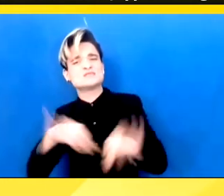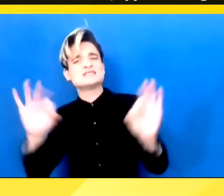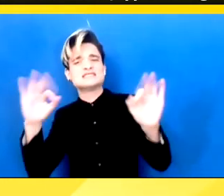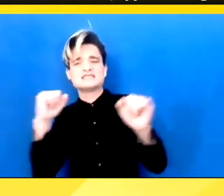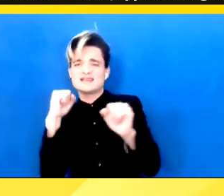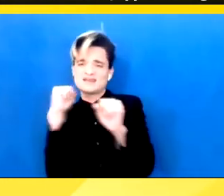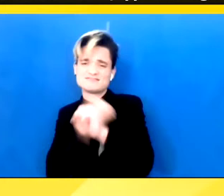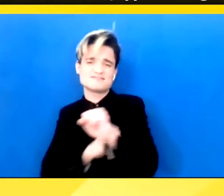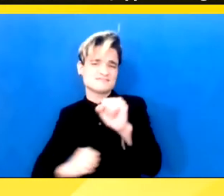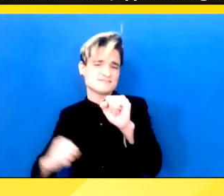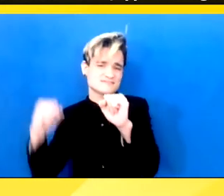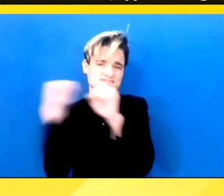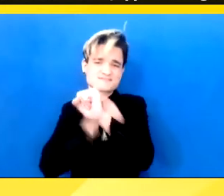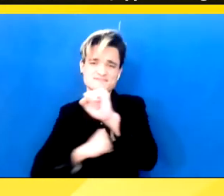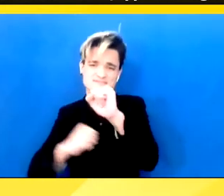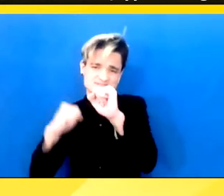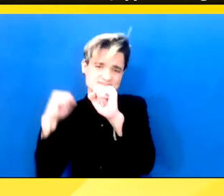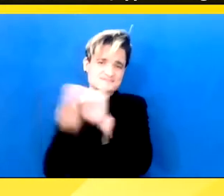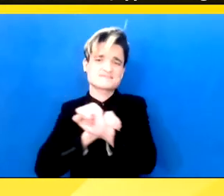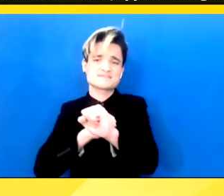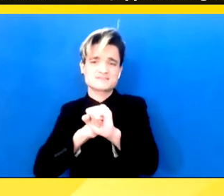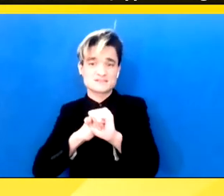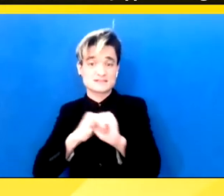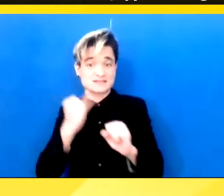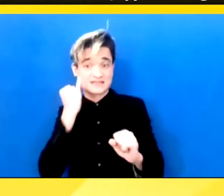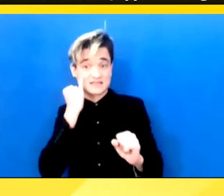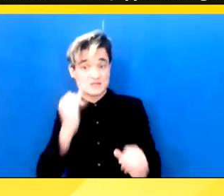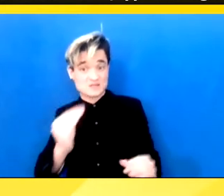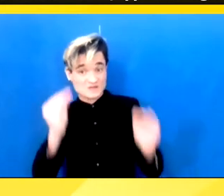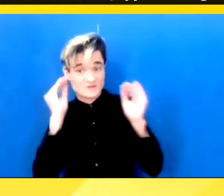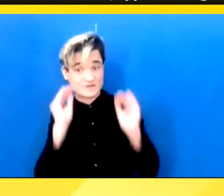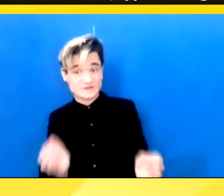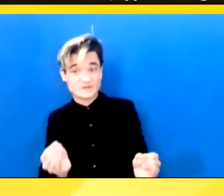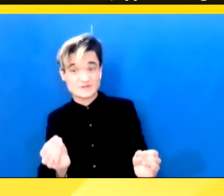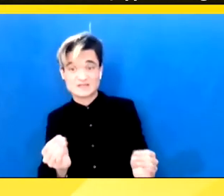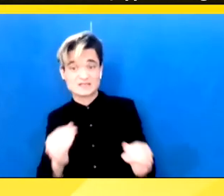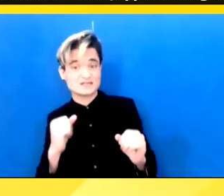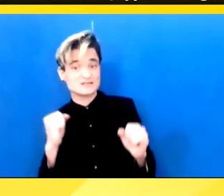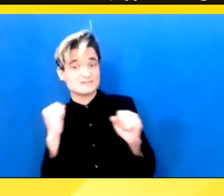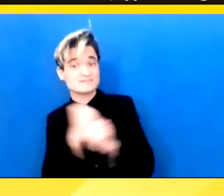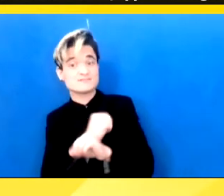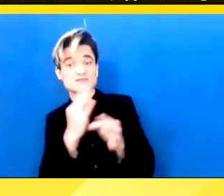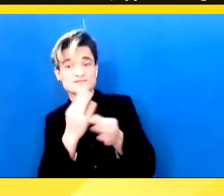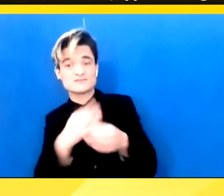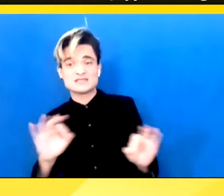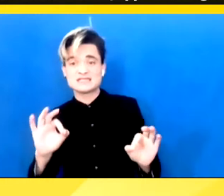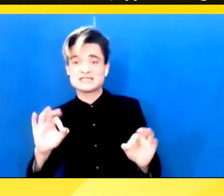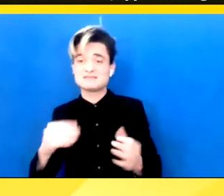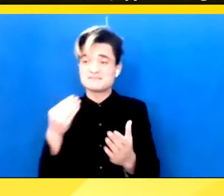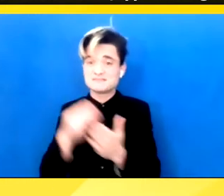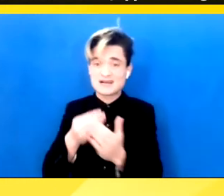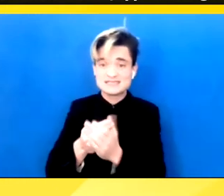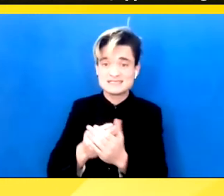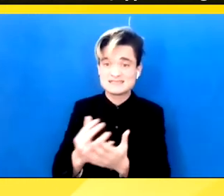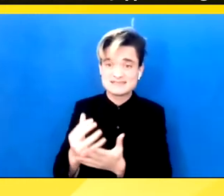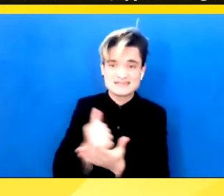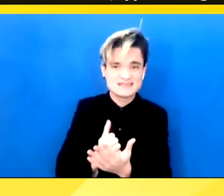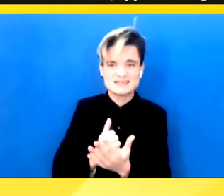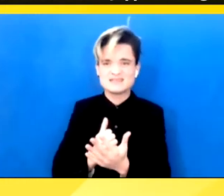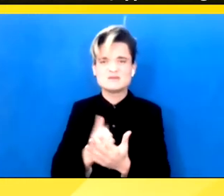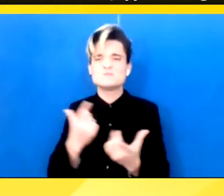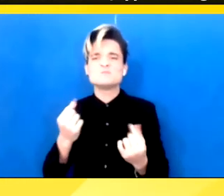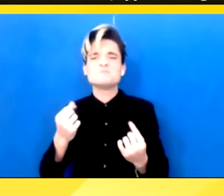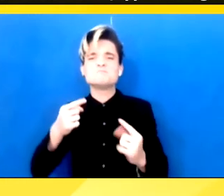freedom to have a decent wage, a decent life, then what are we doing for our families?